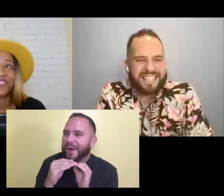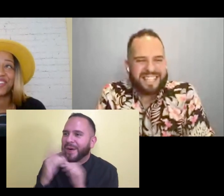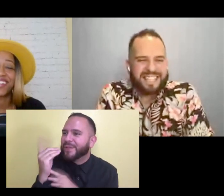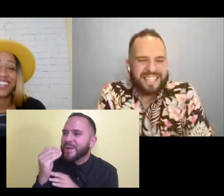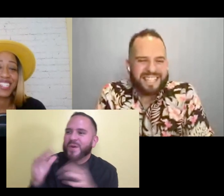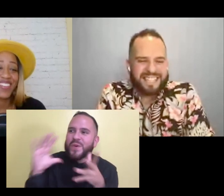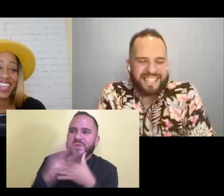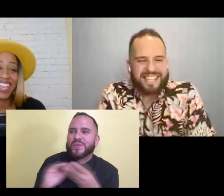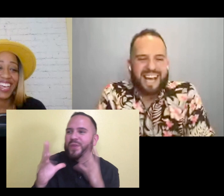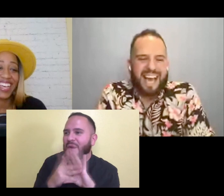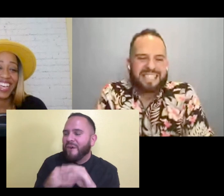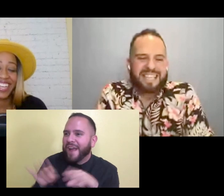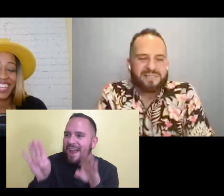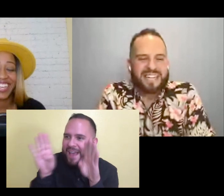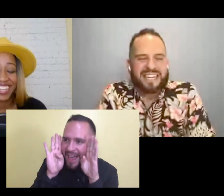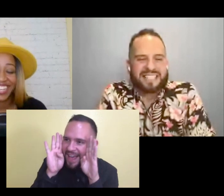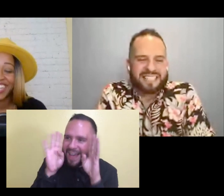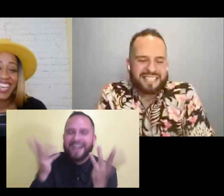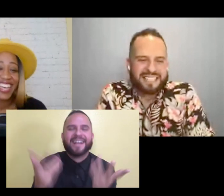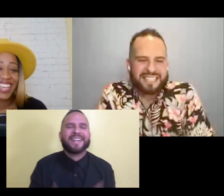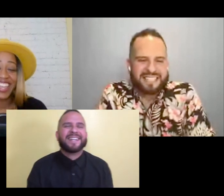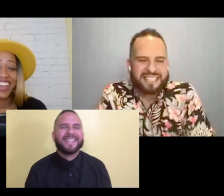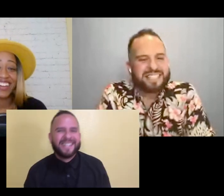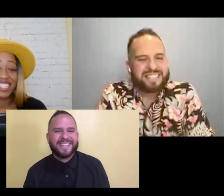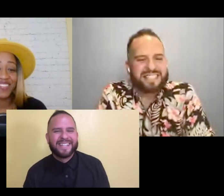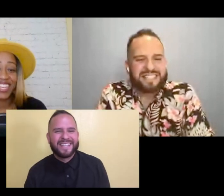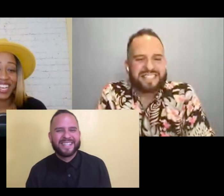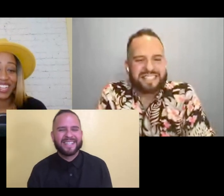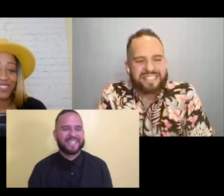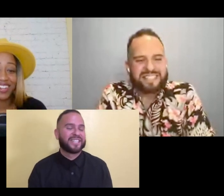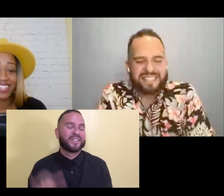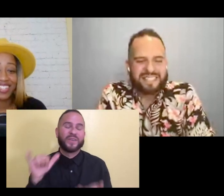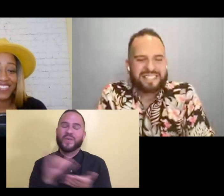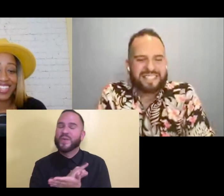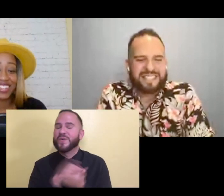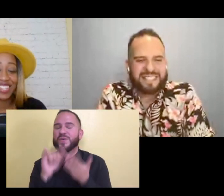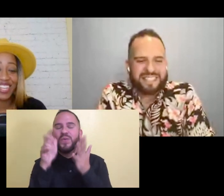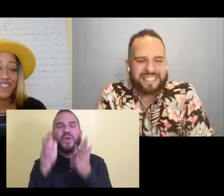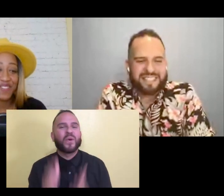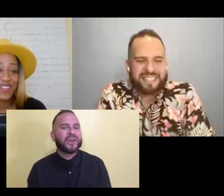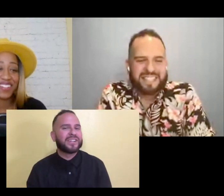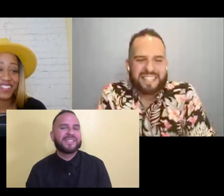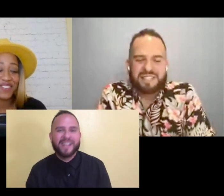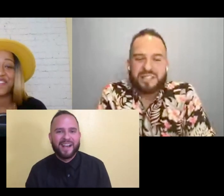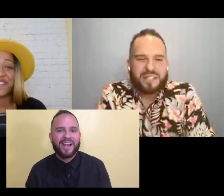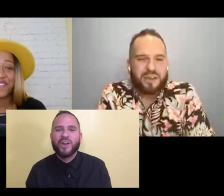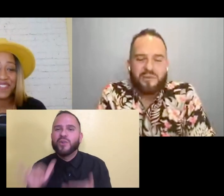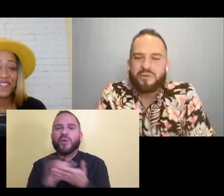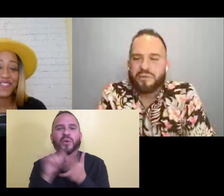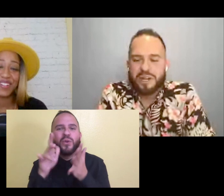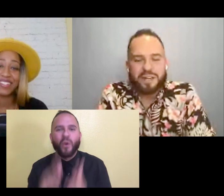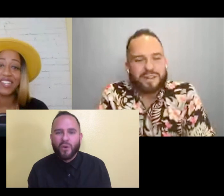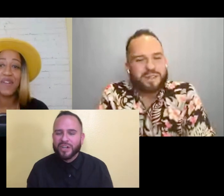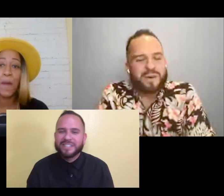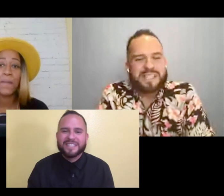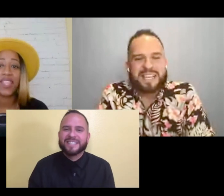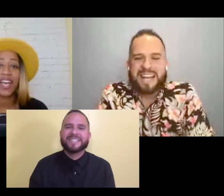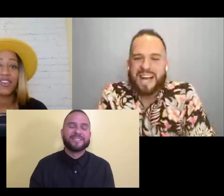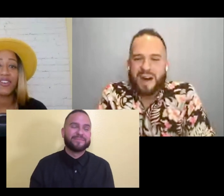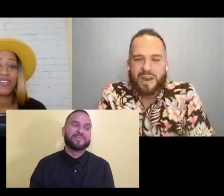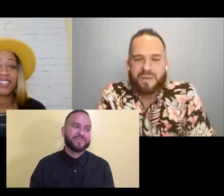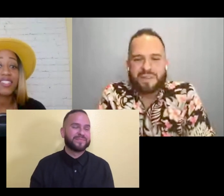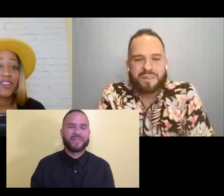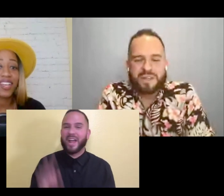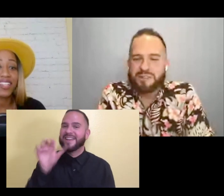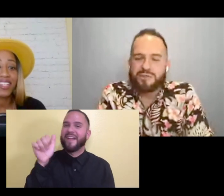New Yorkers, man. It's something else. They are something else. We are something else. Like for real. For real. So fun little stories like